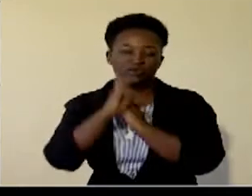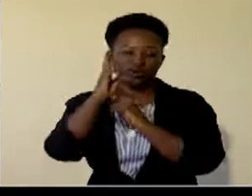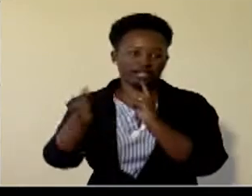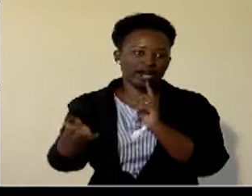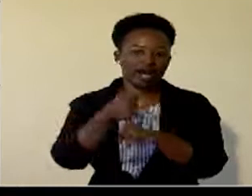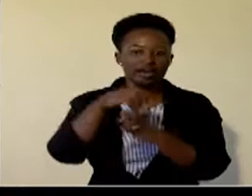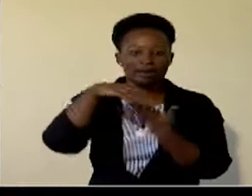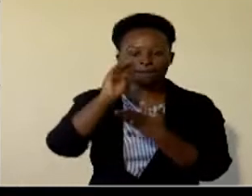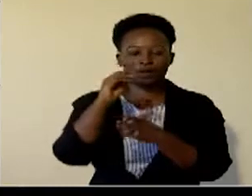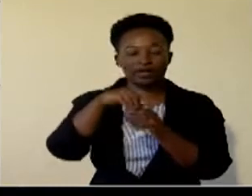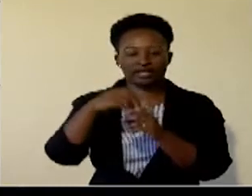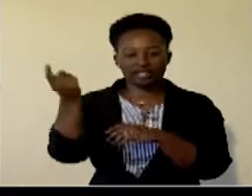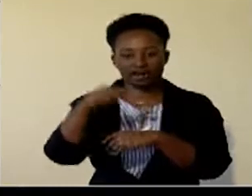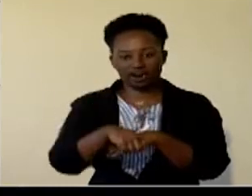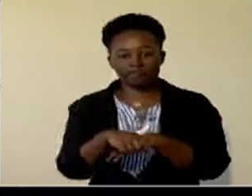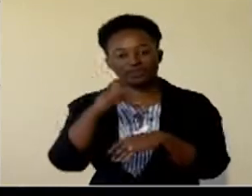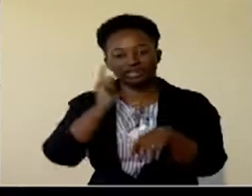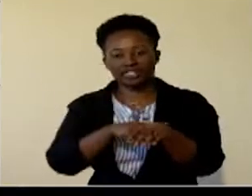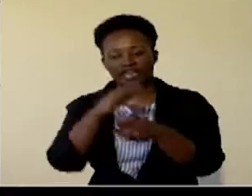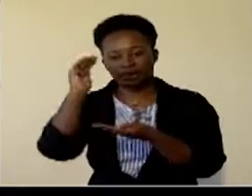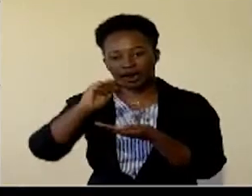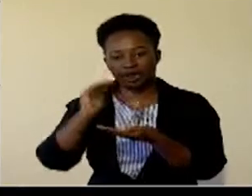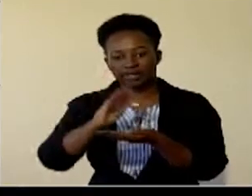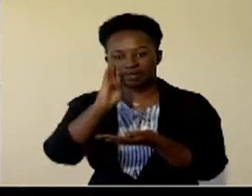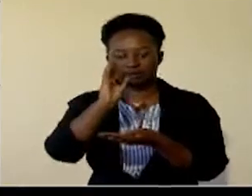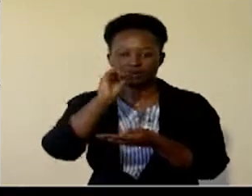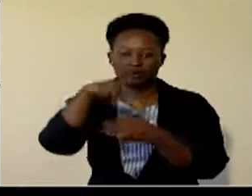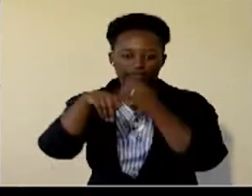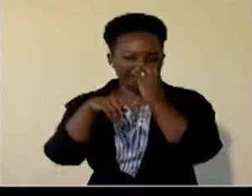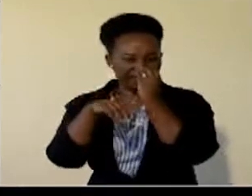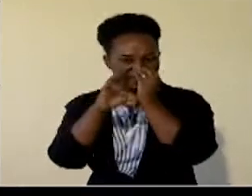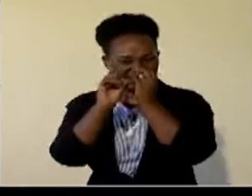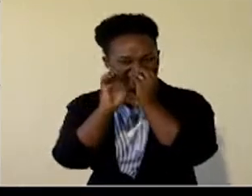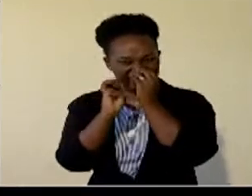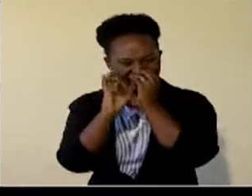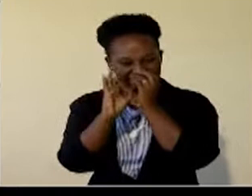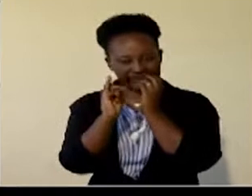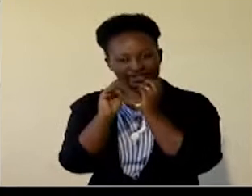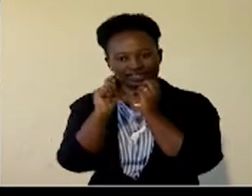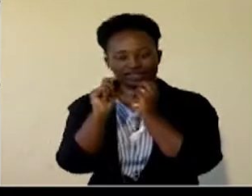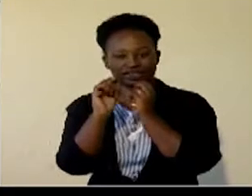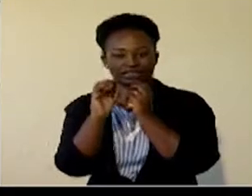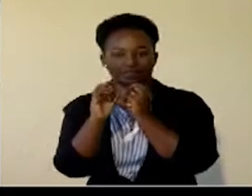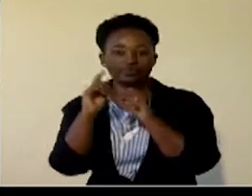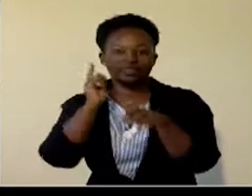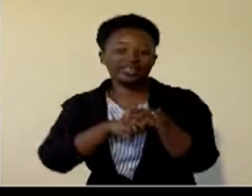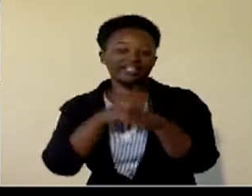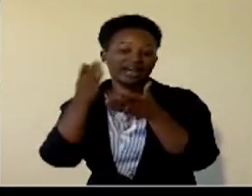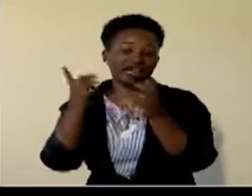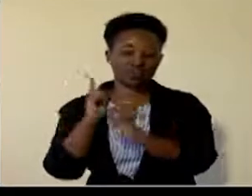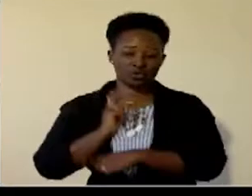incomes, hence reducing BOP deficit. And even when there is security, this reduces expenditure